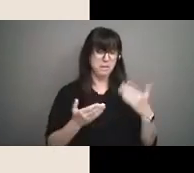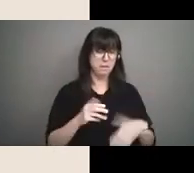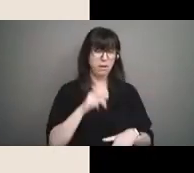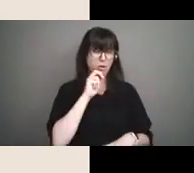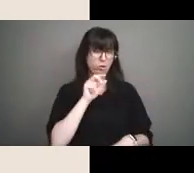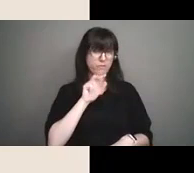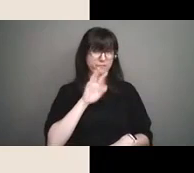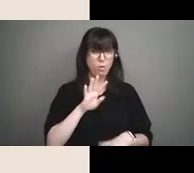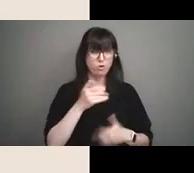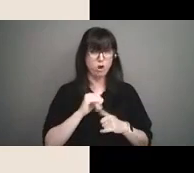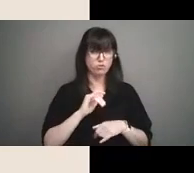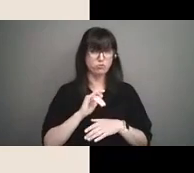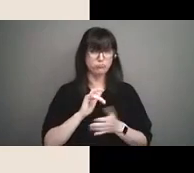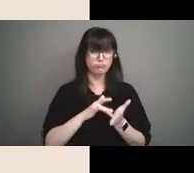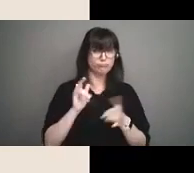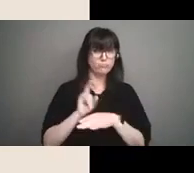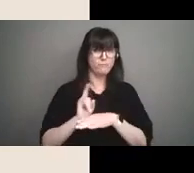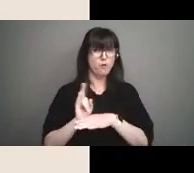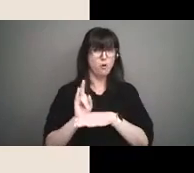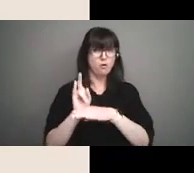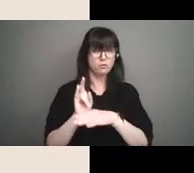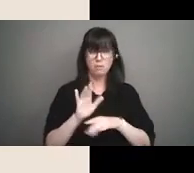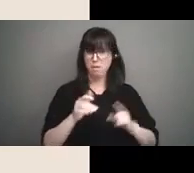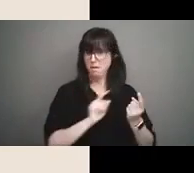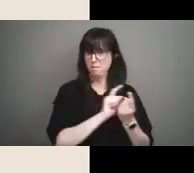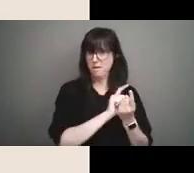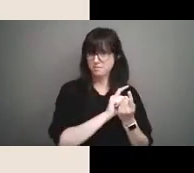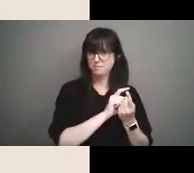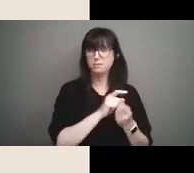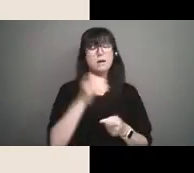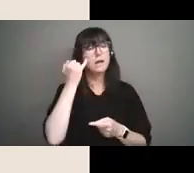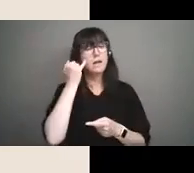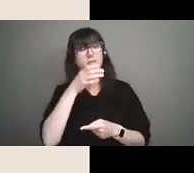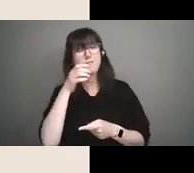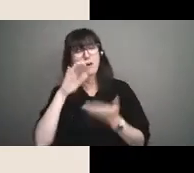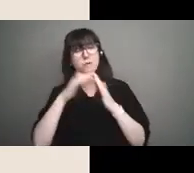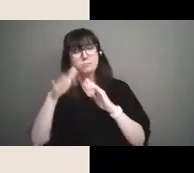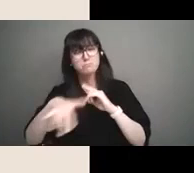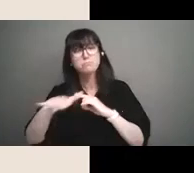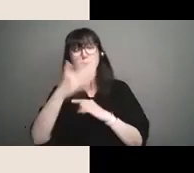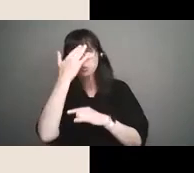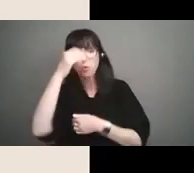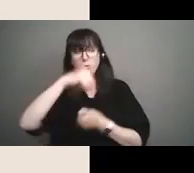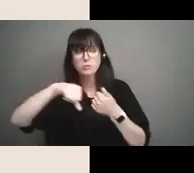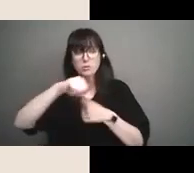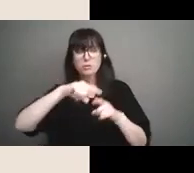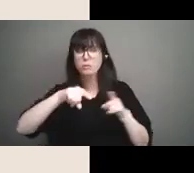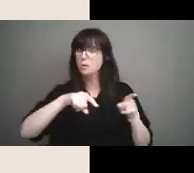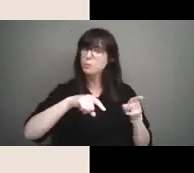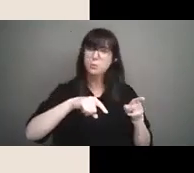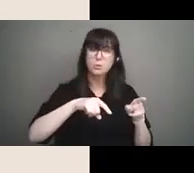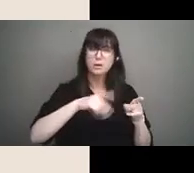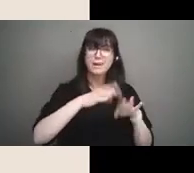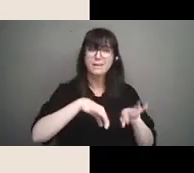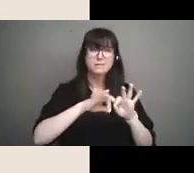don't know because we haven't met that person. It's a little different in rural communities. Oftentimes, you know, you may know people, but we definitely wanted people not to be